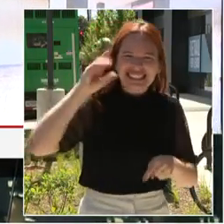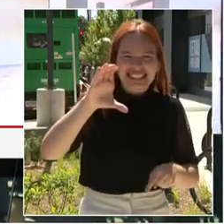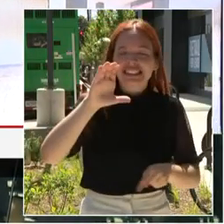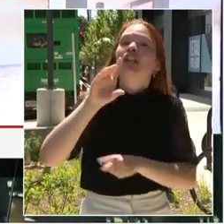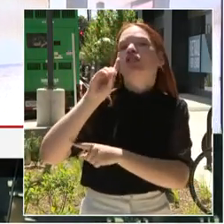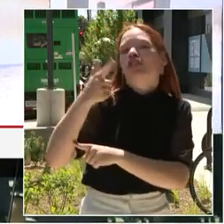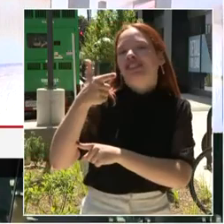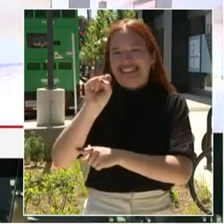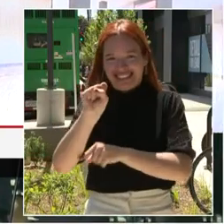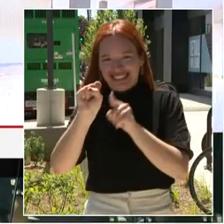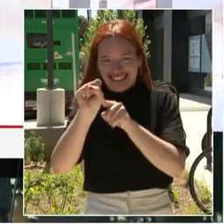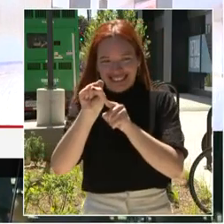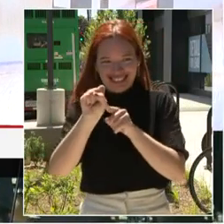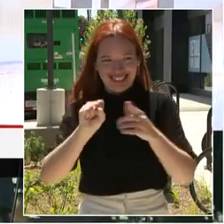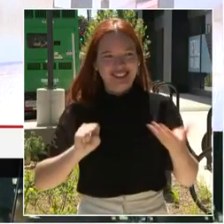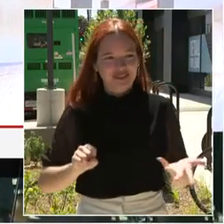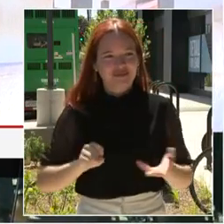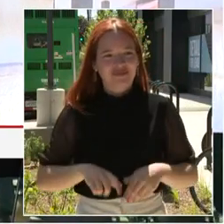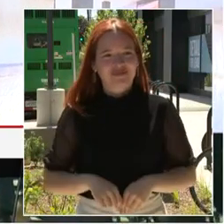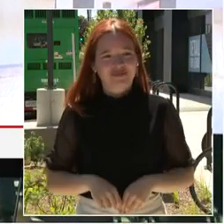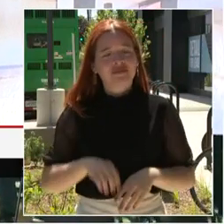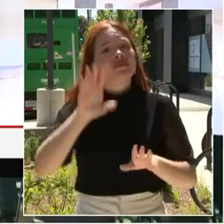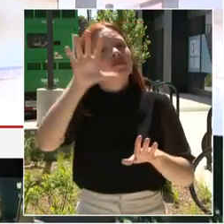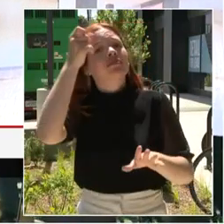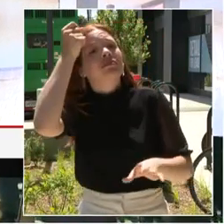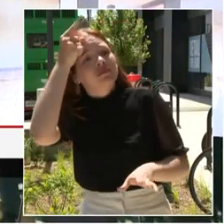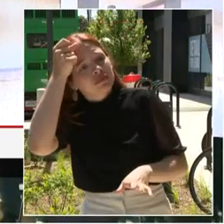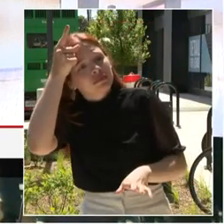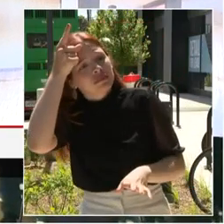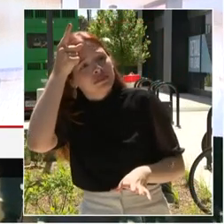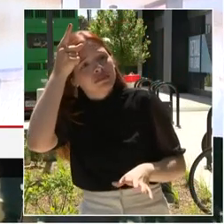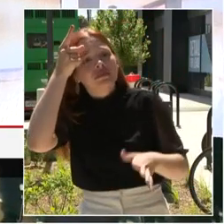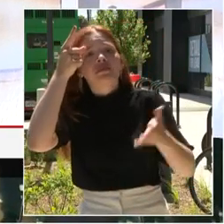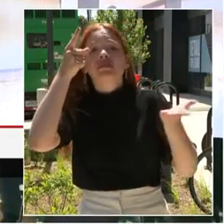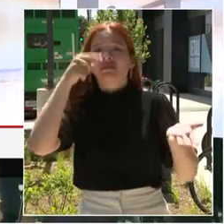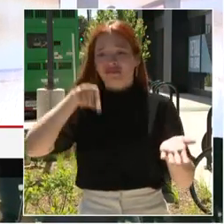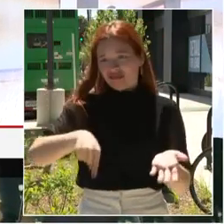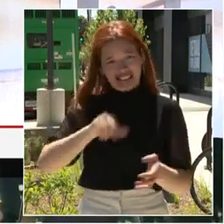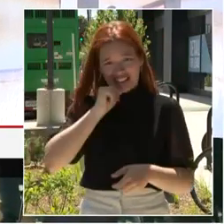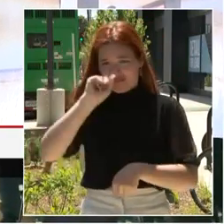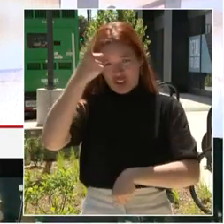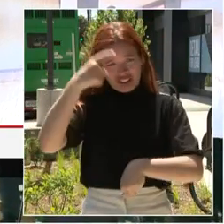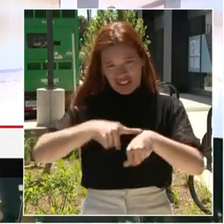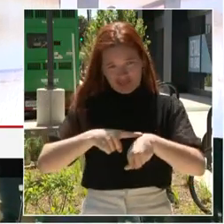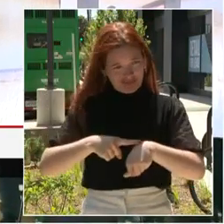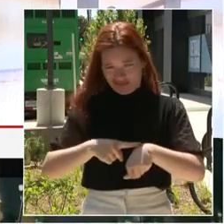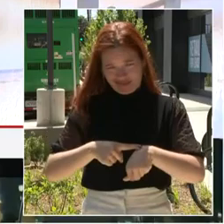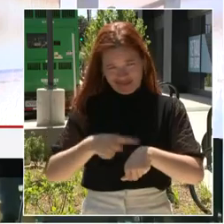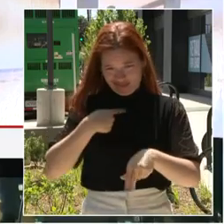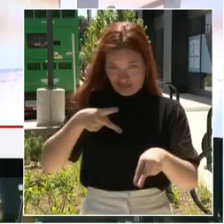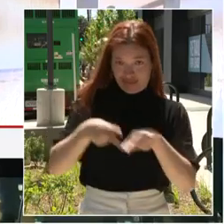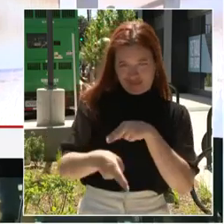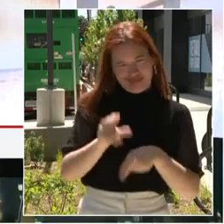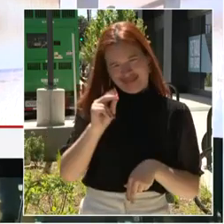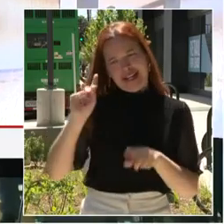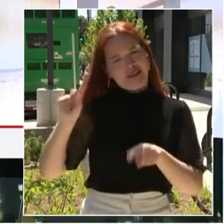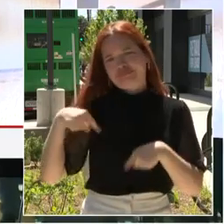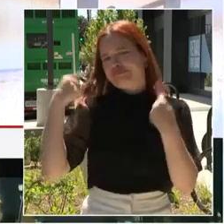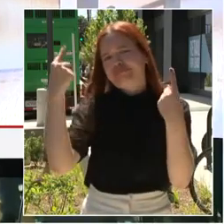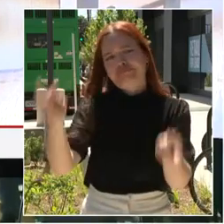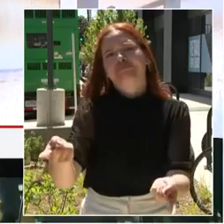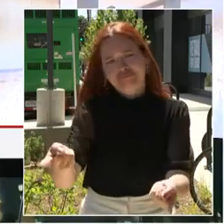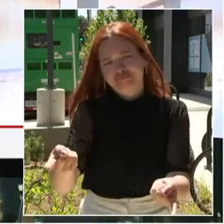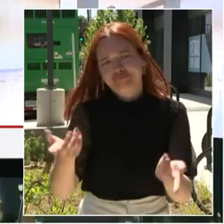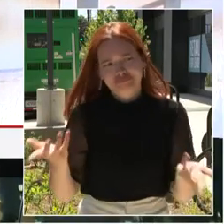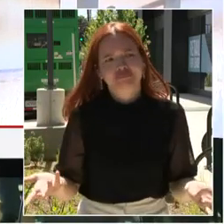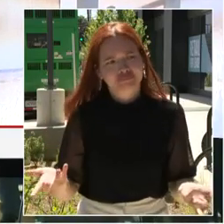cutting of a former agency I led that I've attended. Nor is this the first time Delano has moved